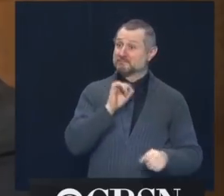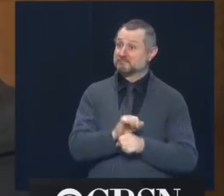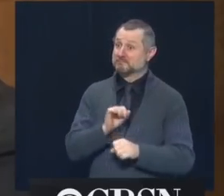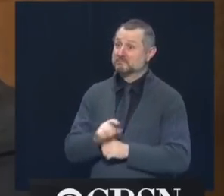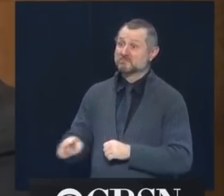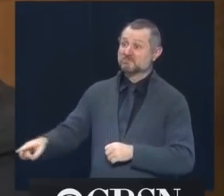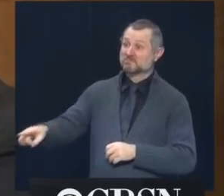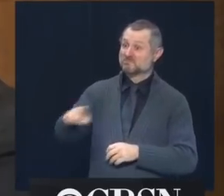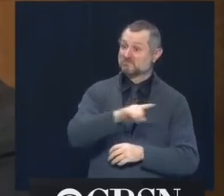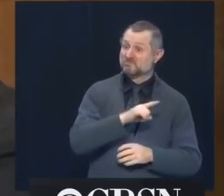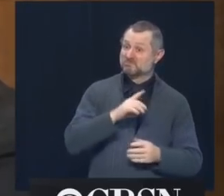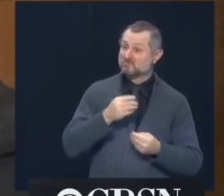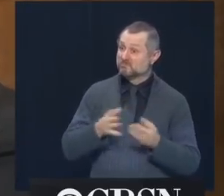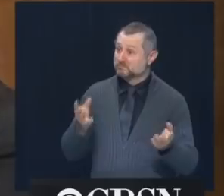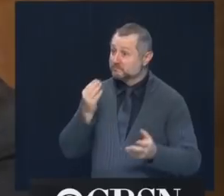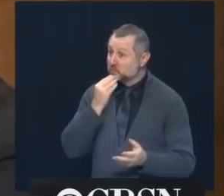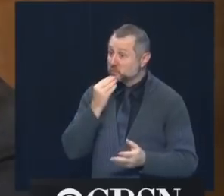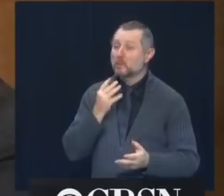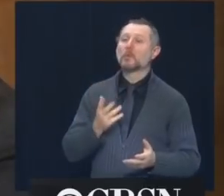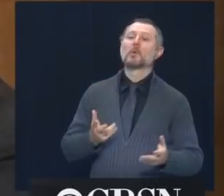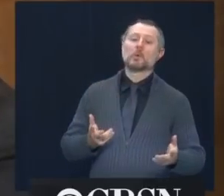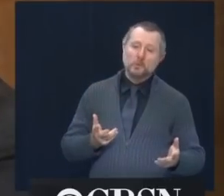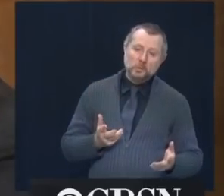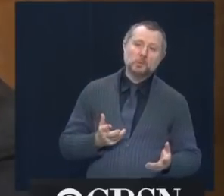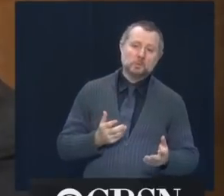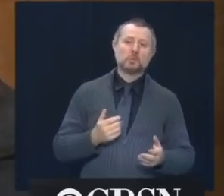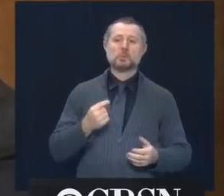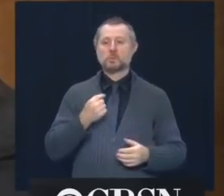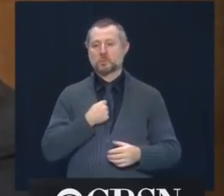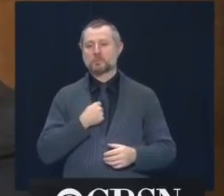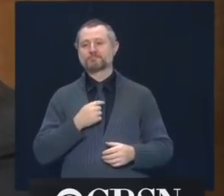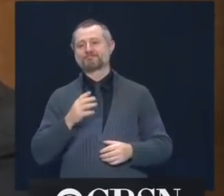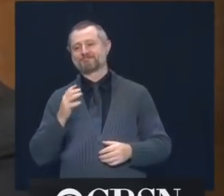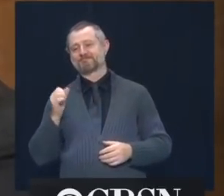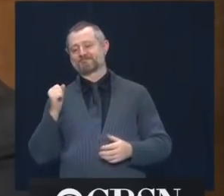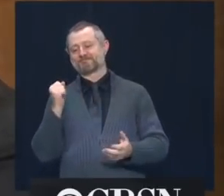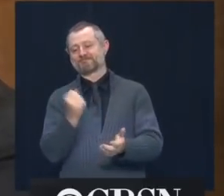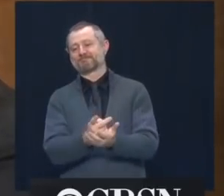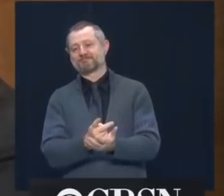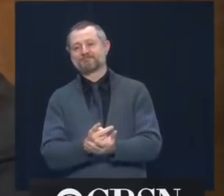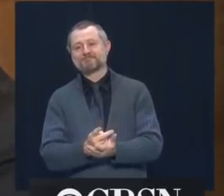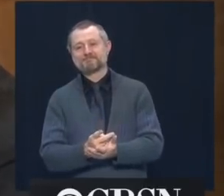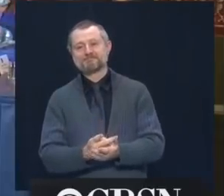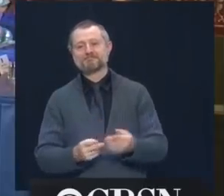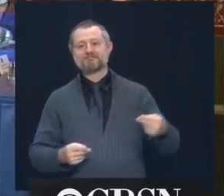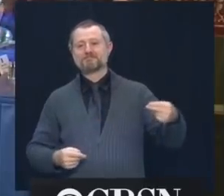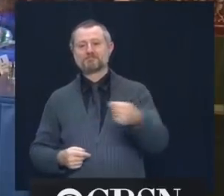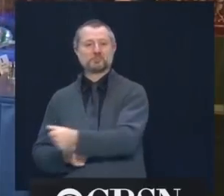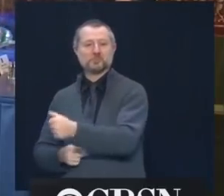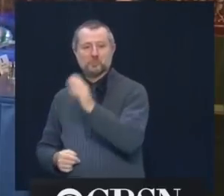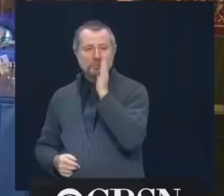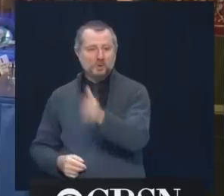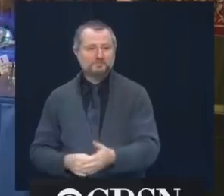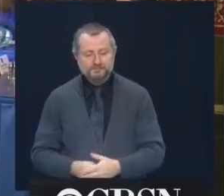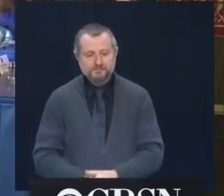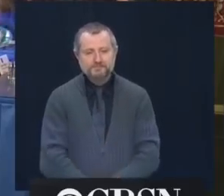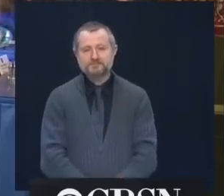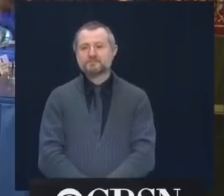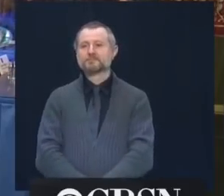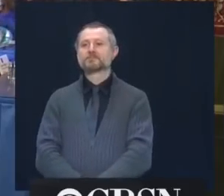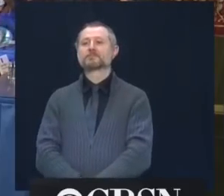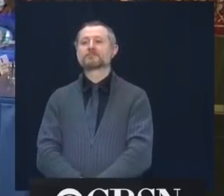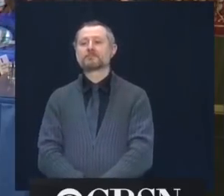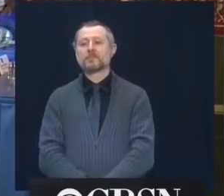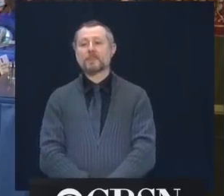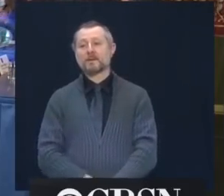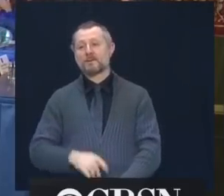delivery, then we would allow for those services to be reimbursed. Karen, that's a